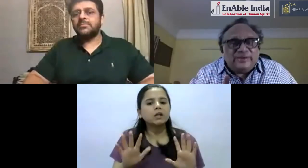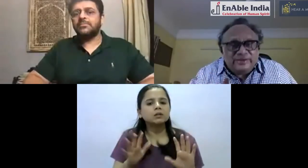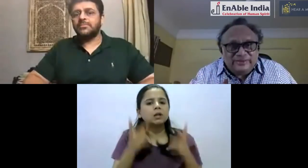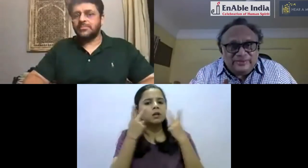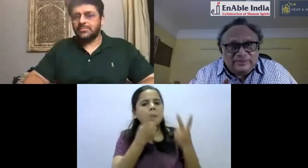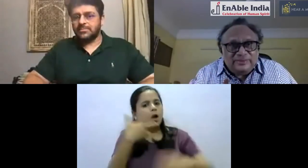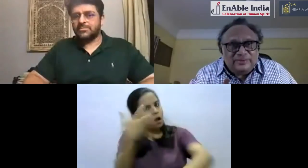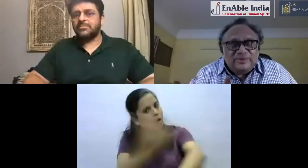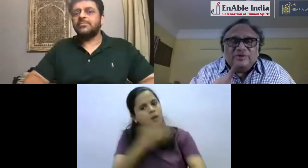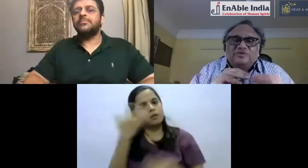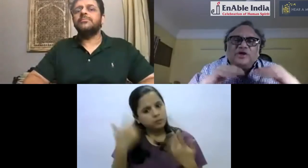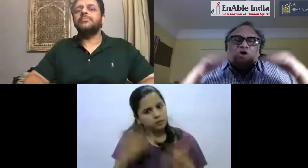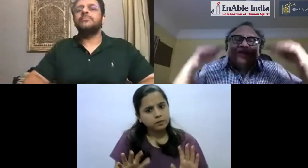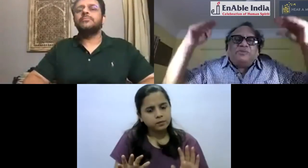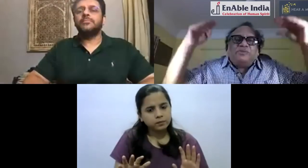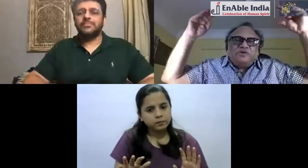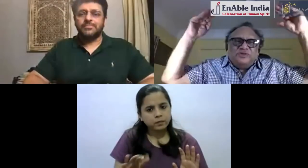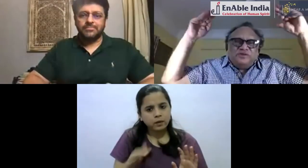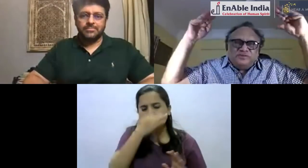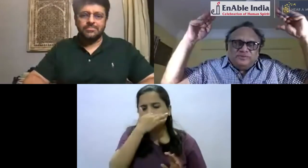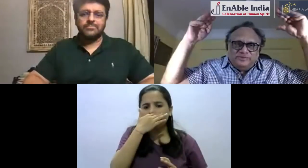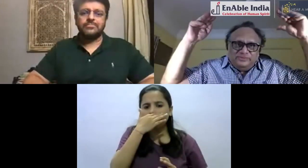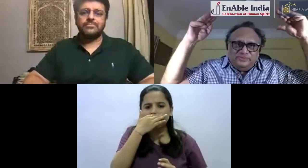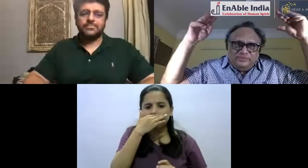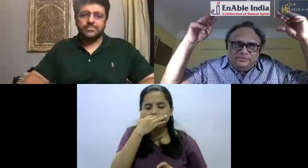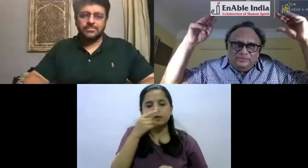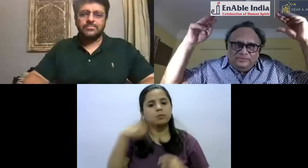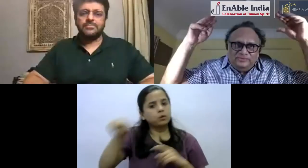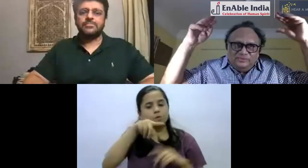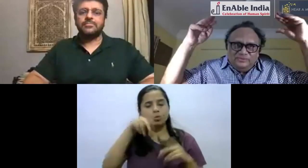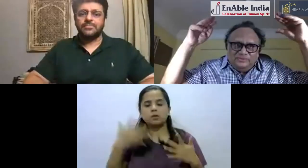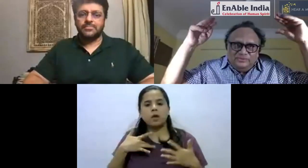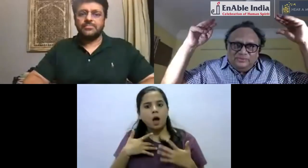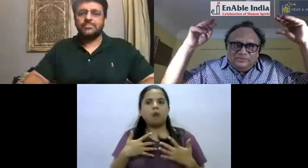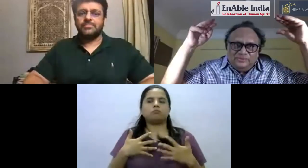but they all came out of it.